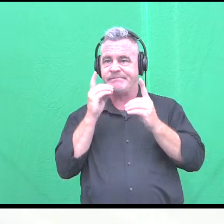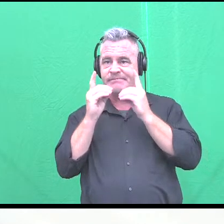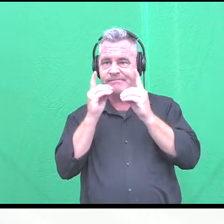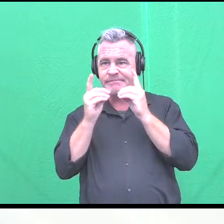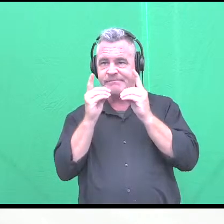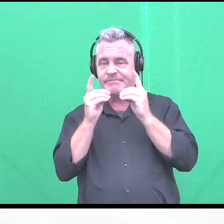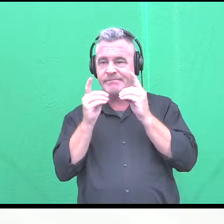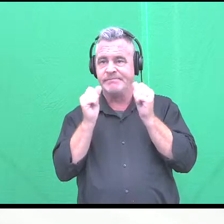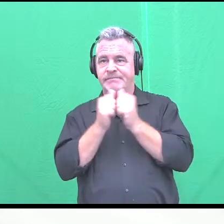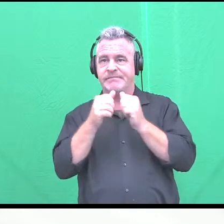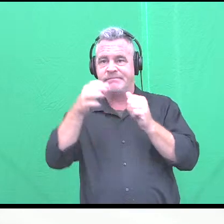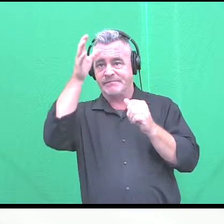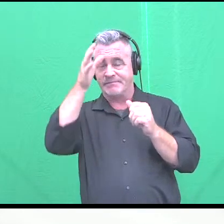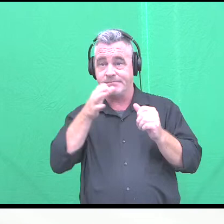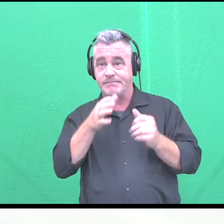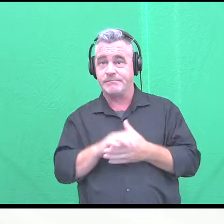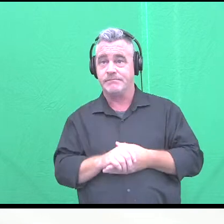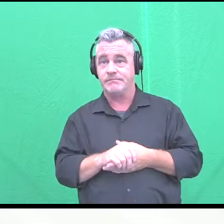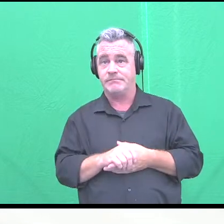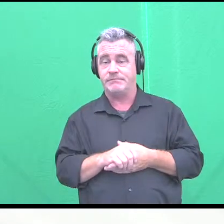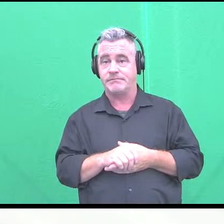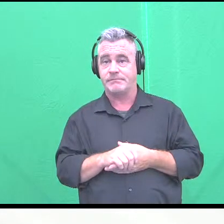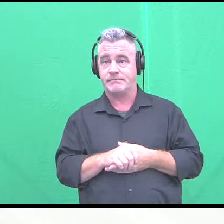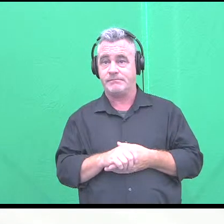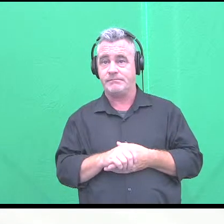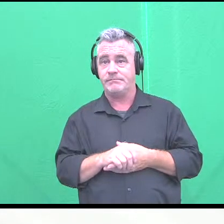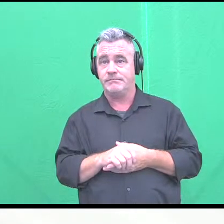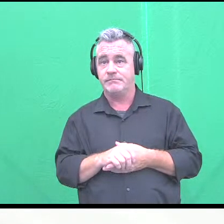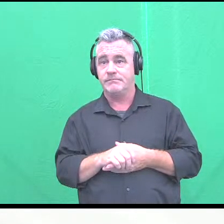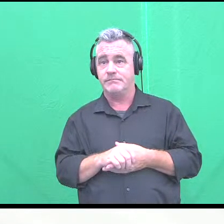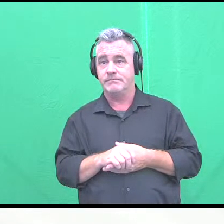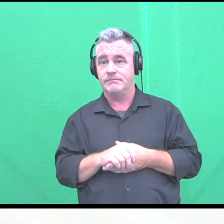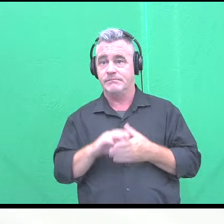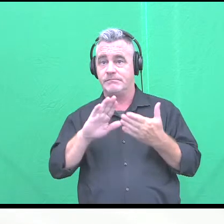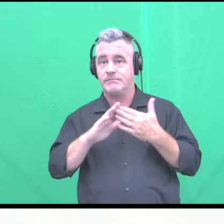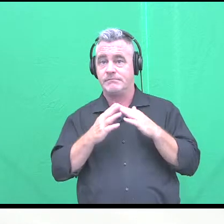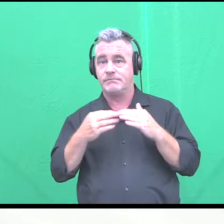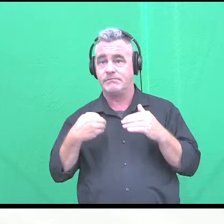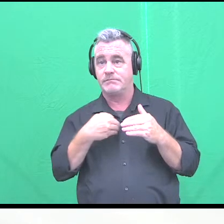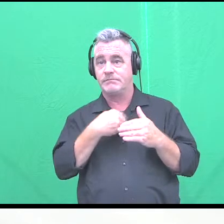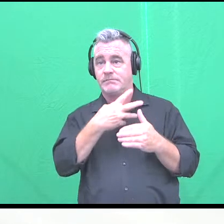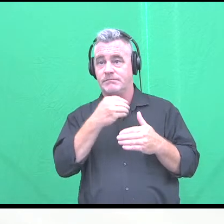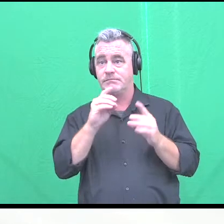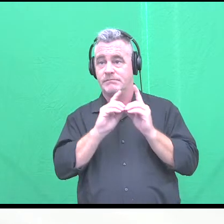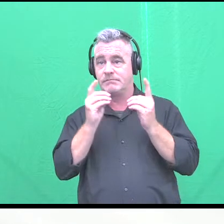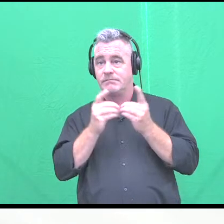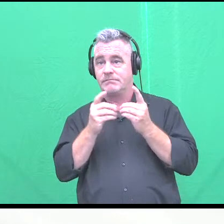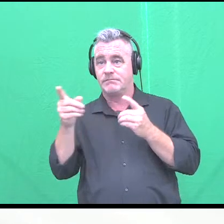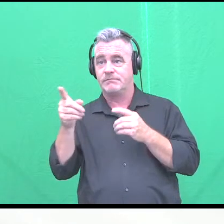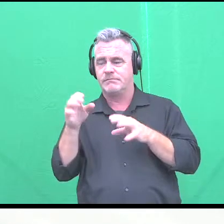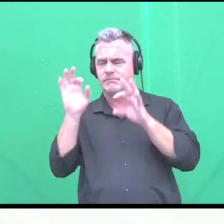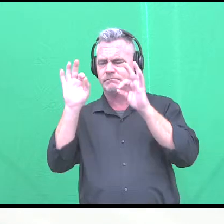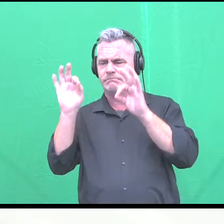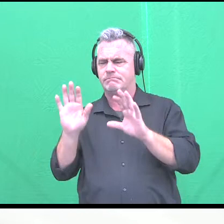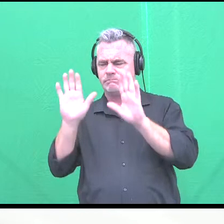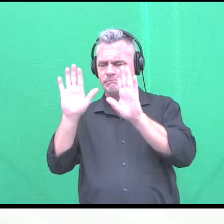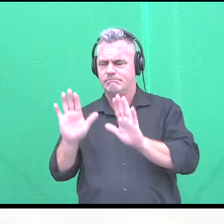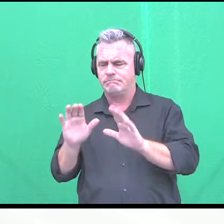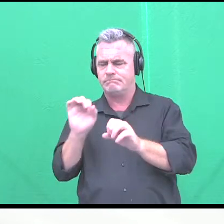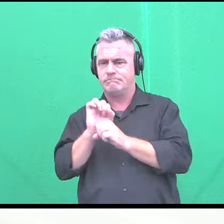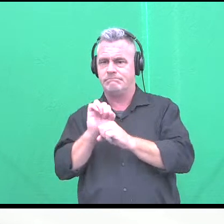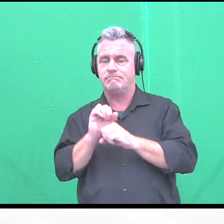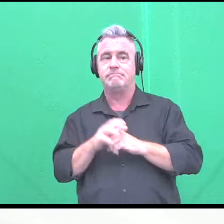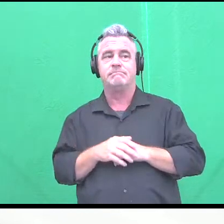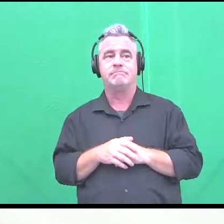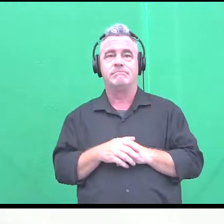parents and community members and the district, and she does a fabulous job. So I'm not going to go through all those. You